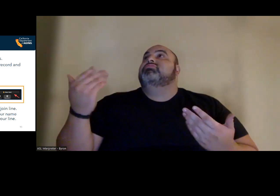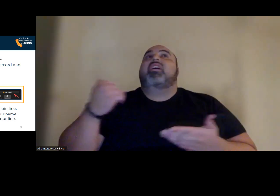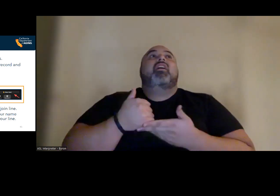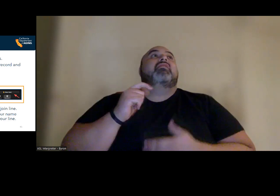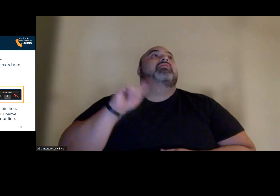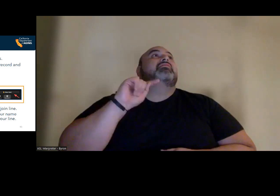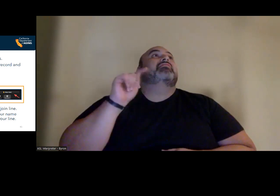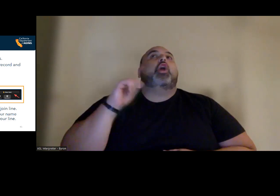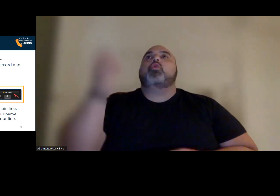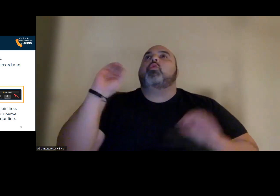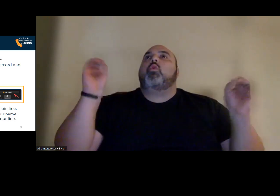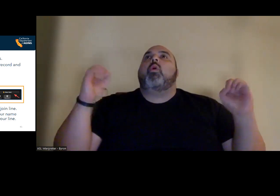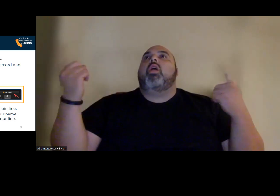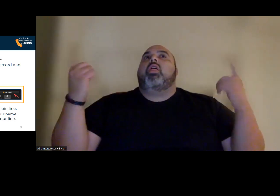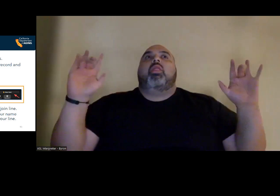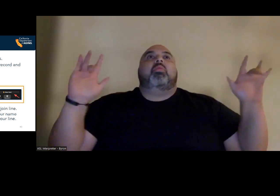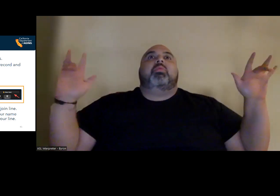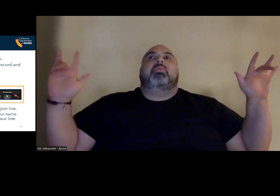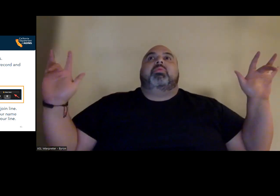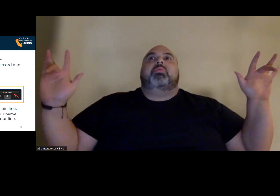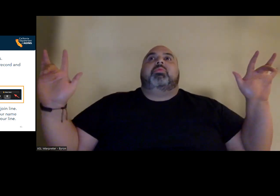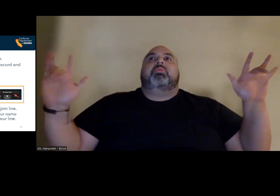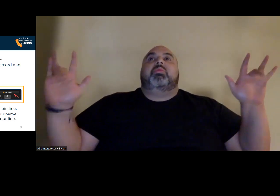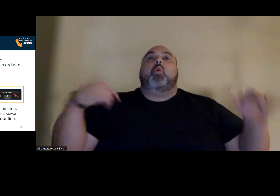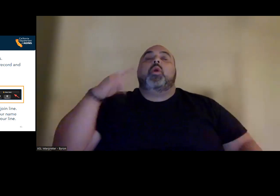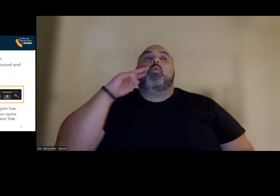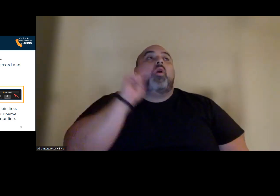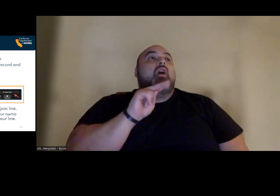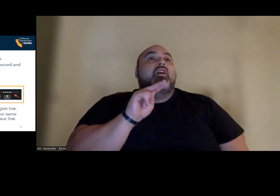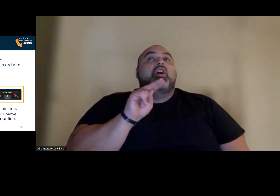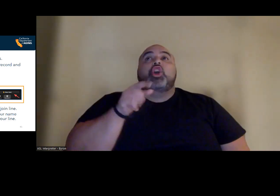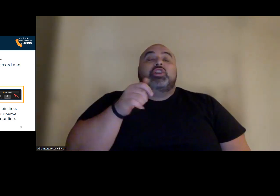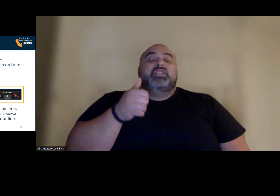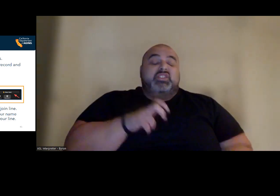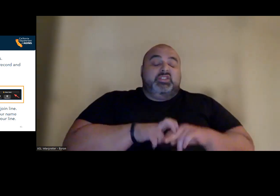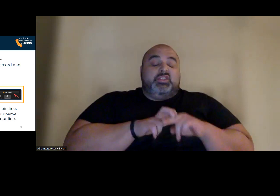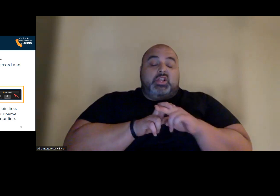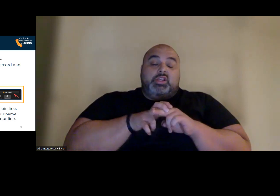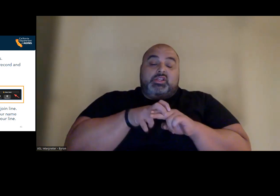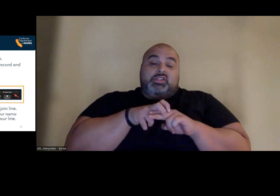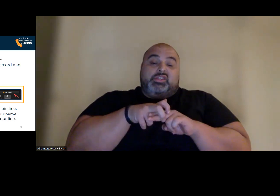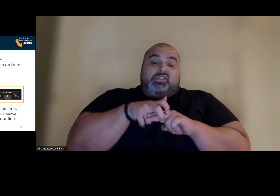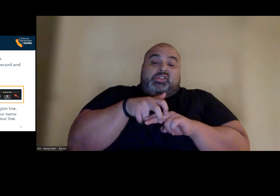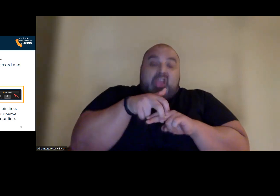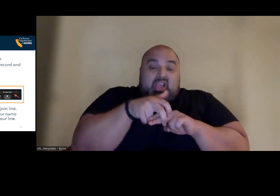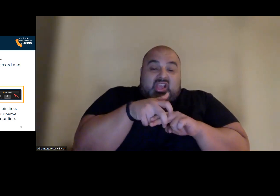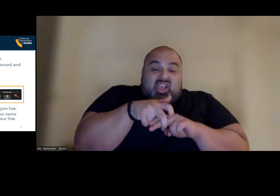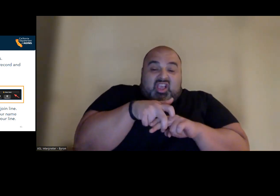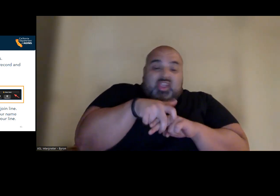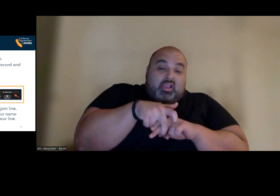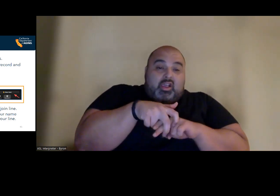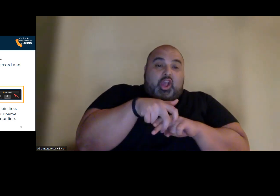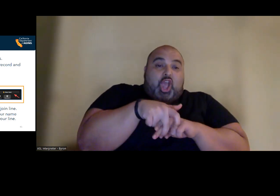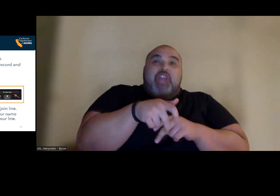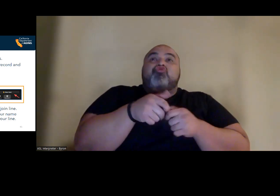nobody would come and nobody would come. And we would watch her try to get up out of her wheelchair. Um,